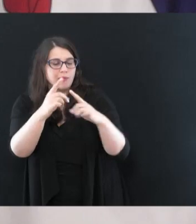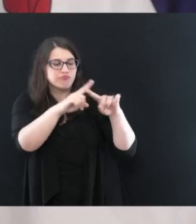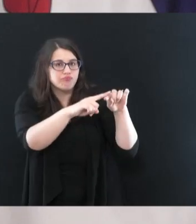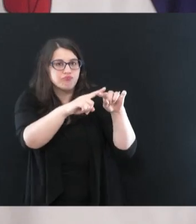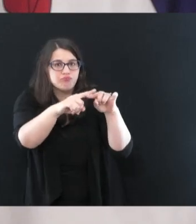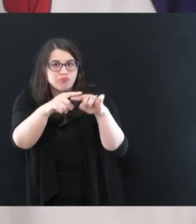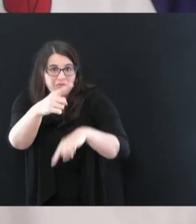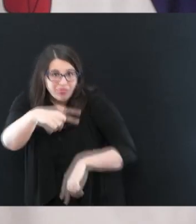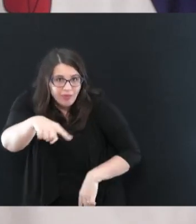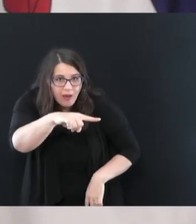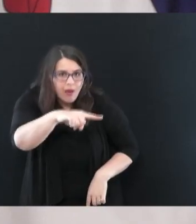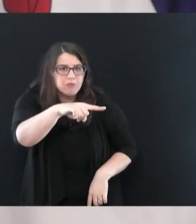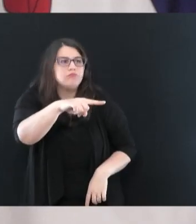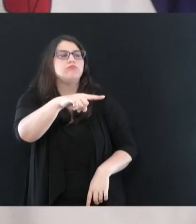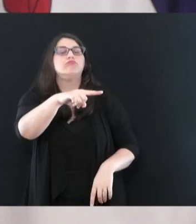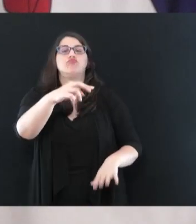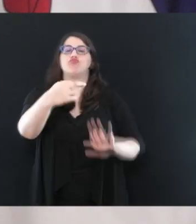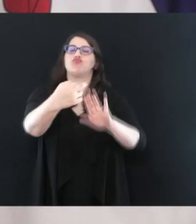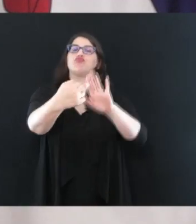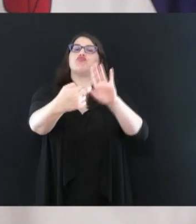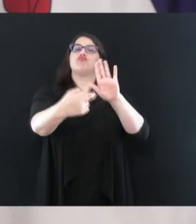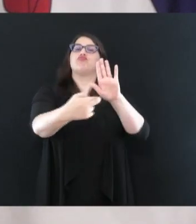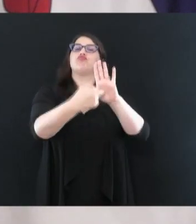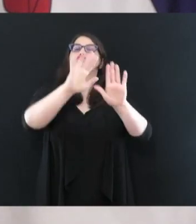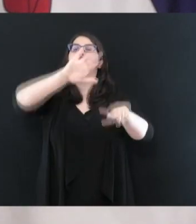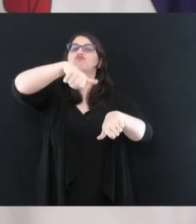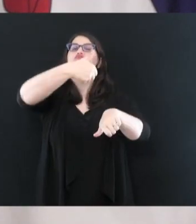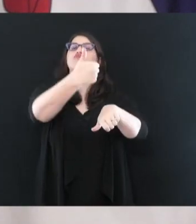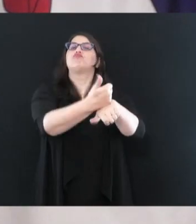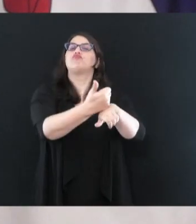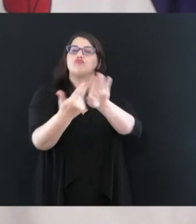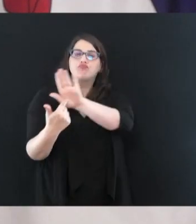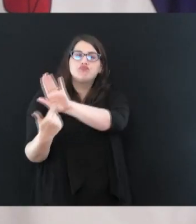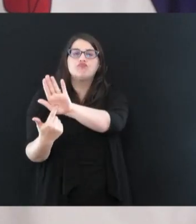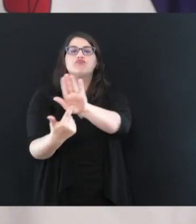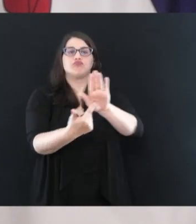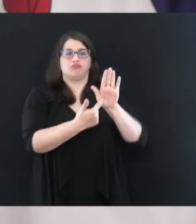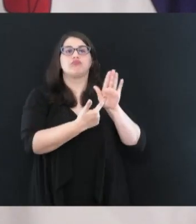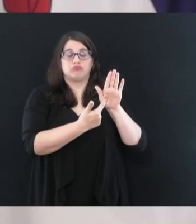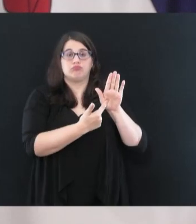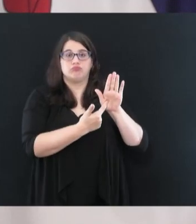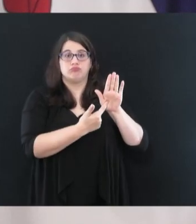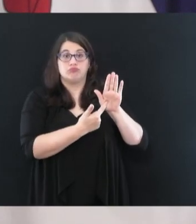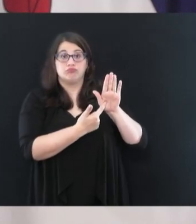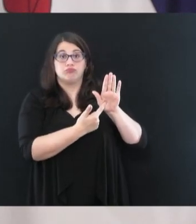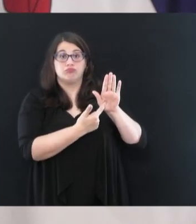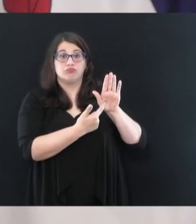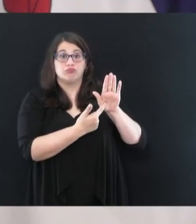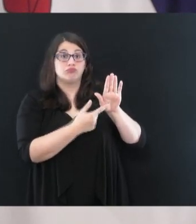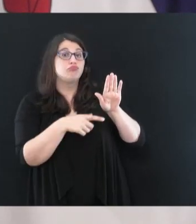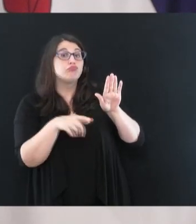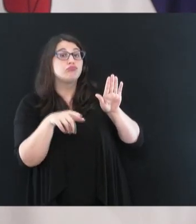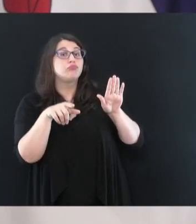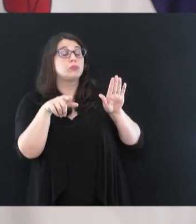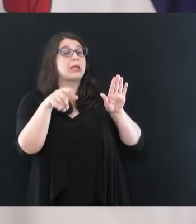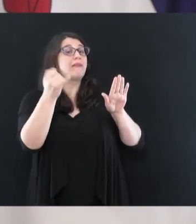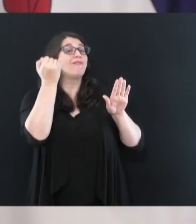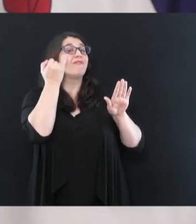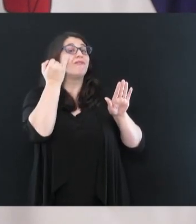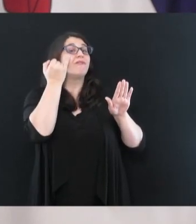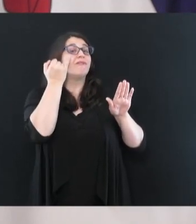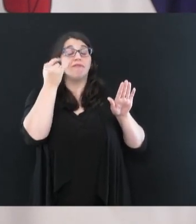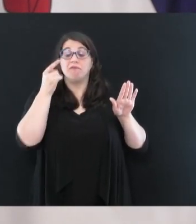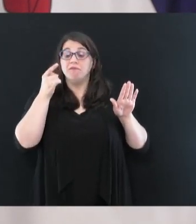that we set up as the guidelines, the things that you see where people are not